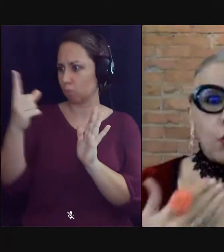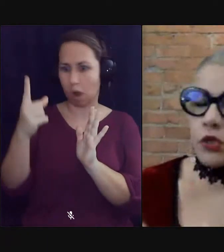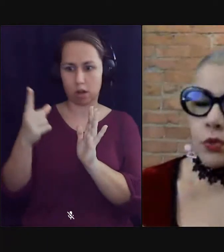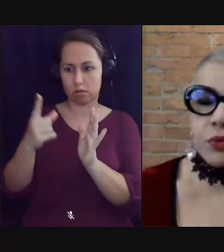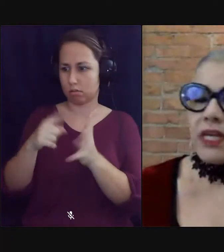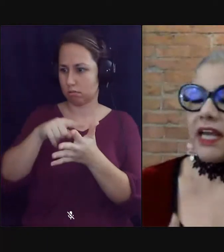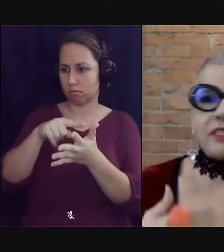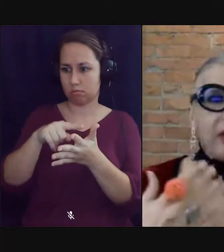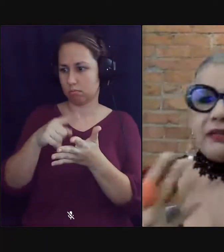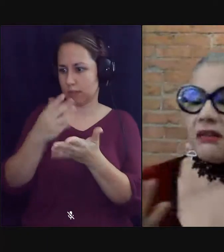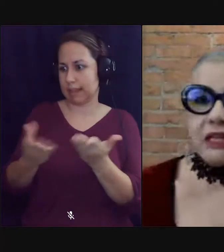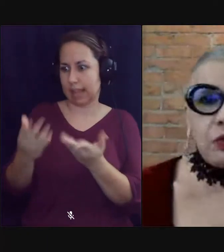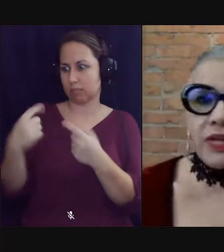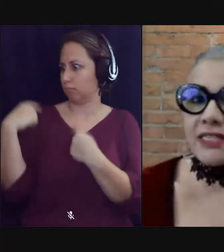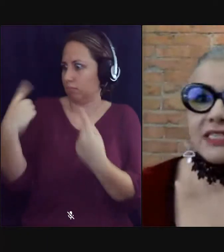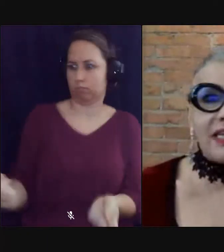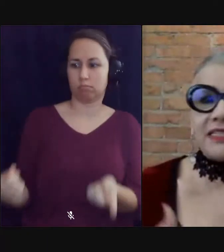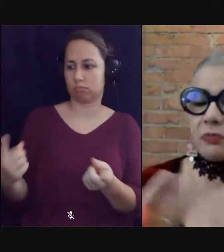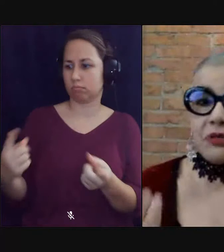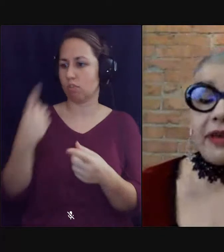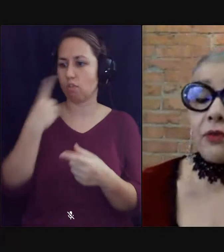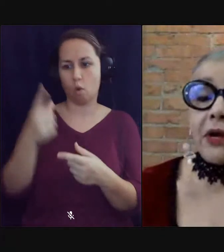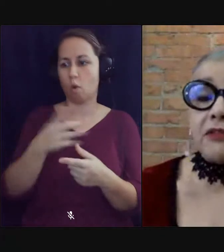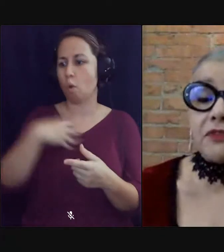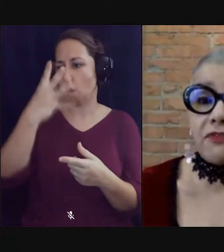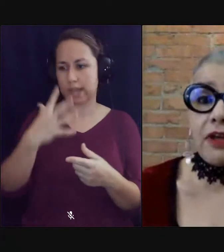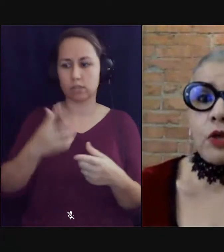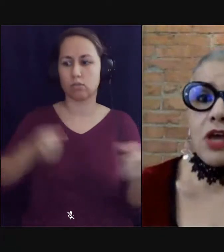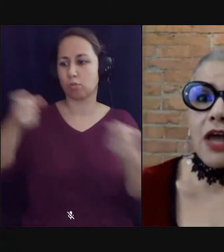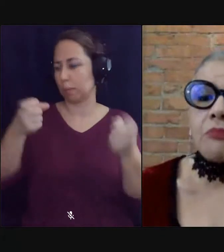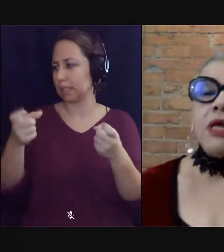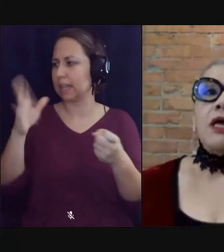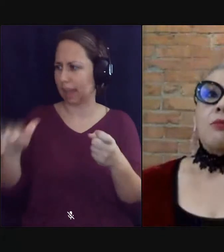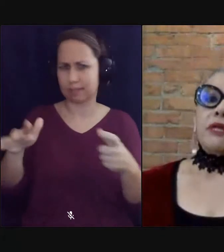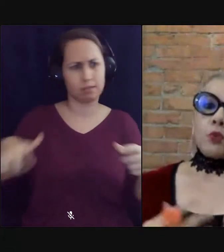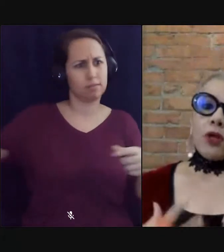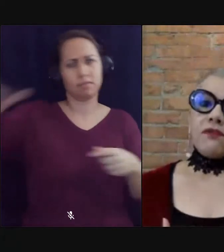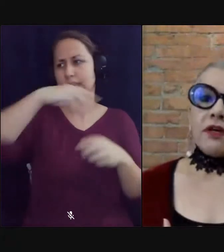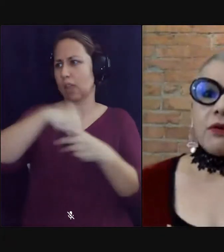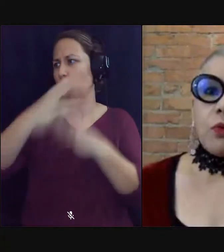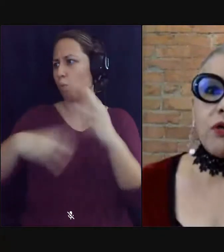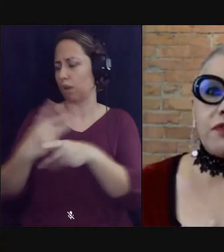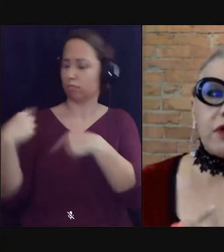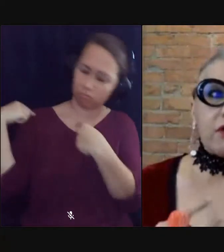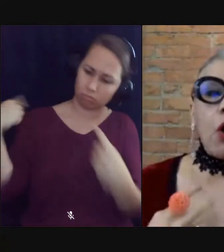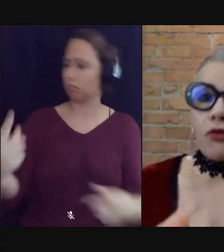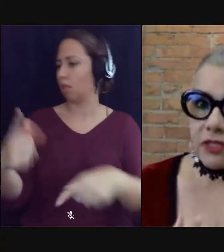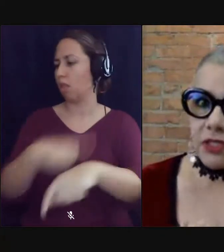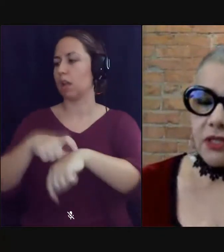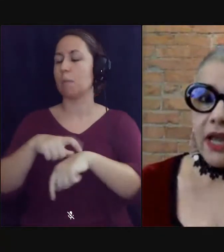It's not new. It's been in the United States. It's been around the world for a very long time. But it's one of